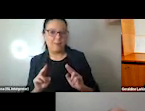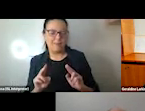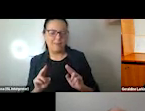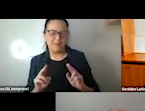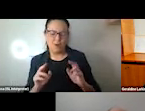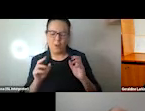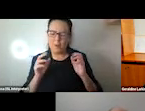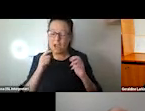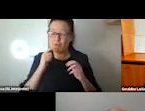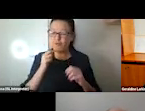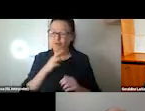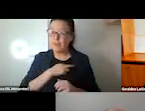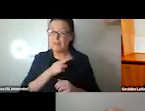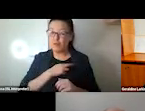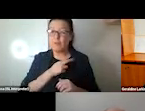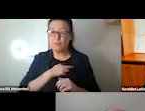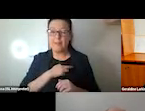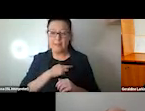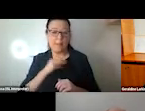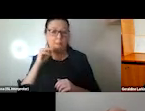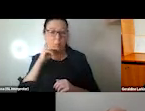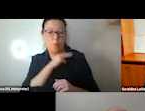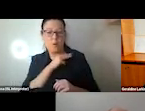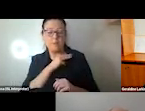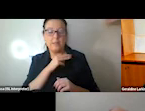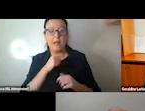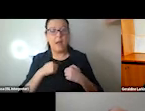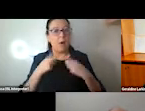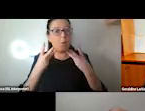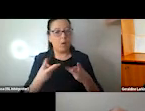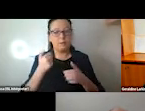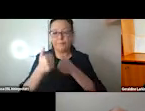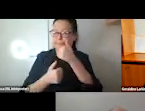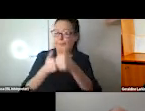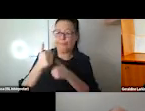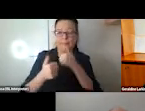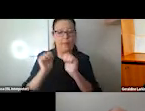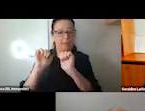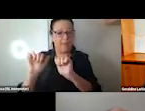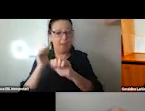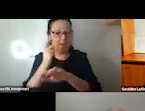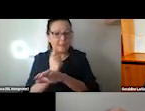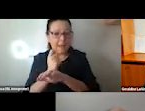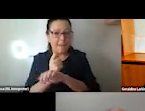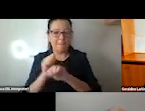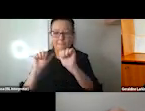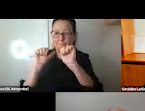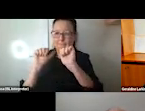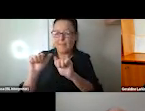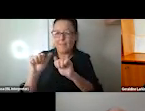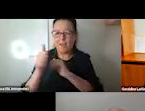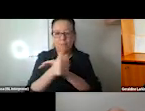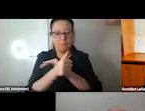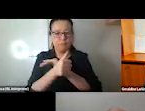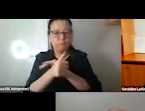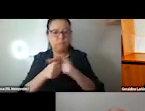I really do want to acknowledge the time and expertise that the committee members have given, because it is of